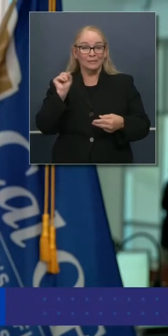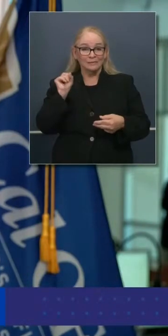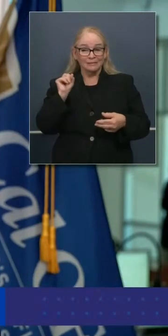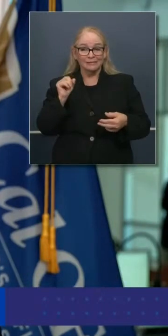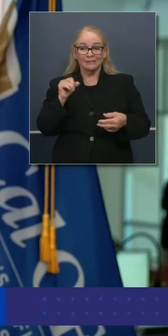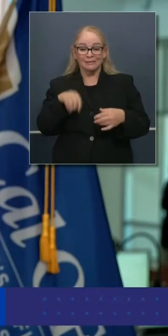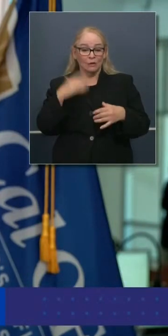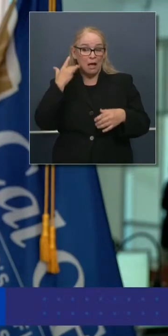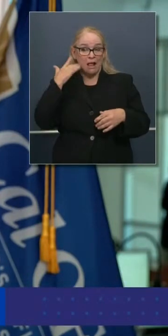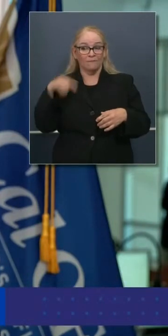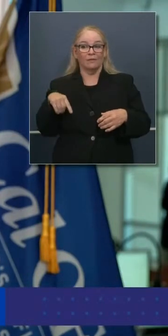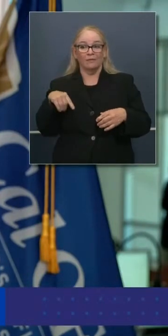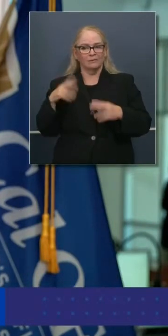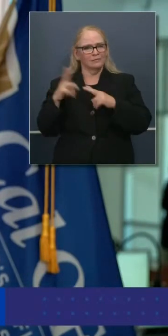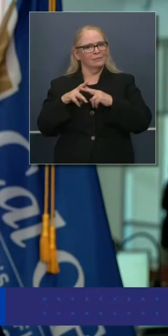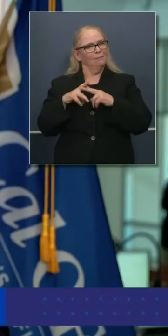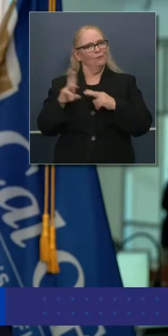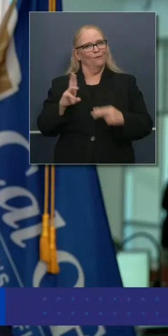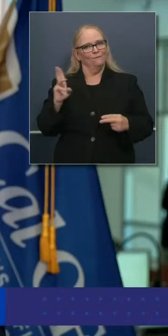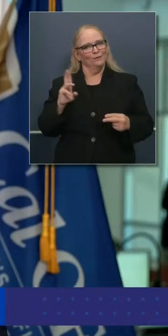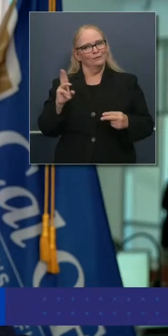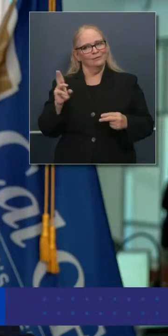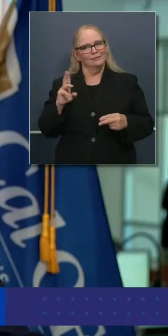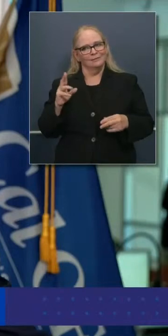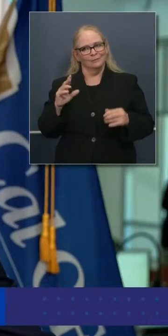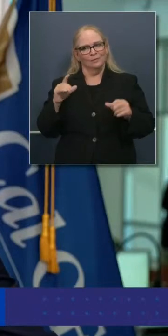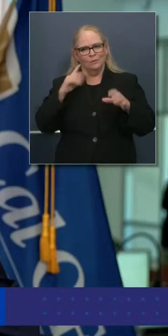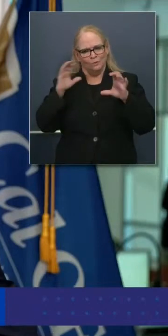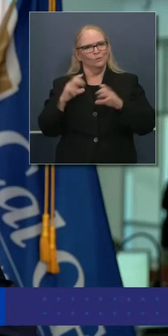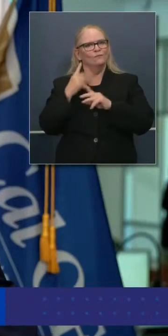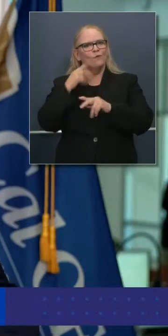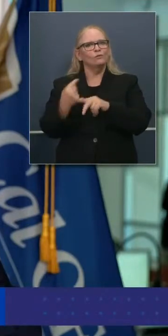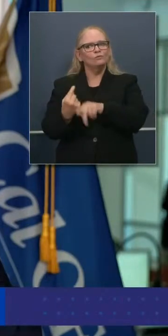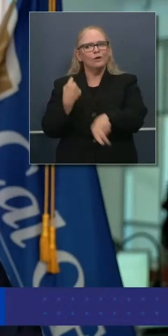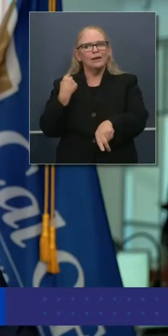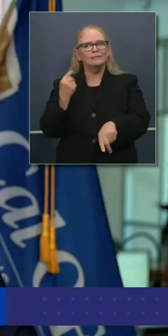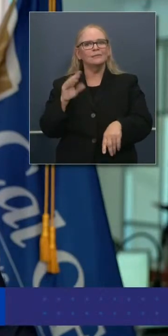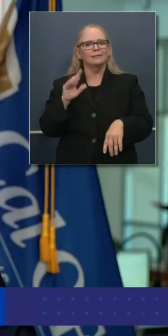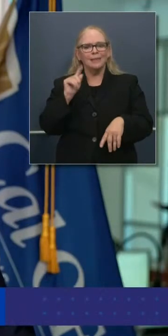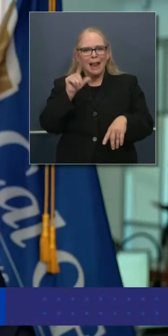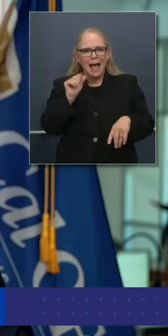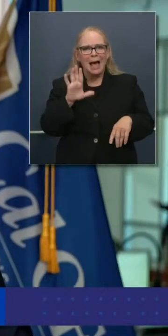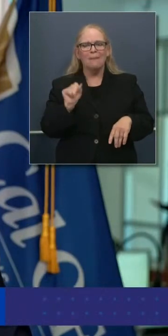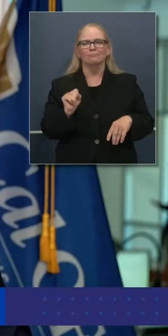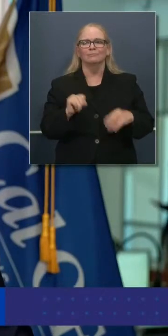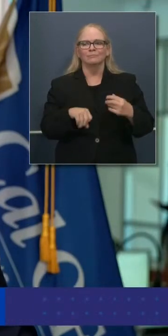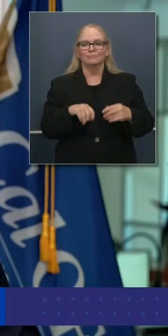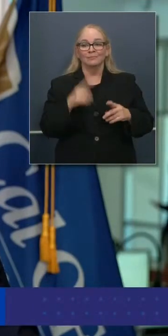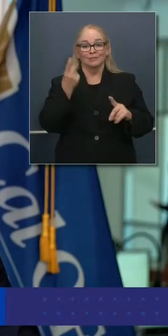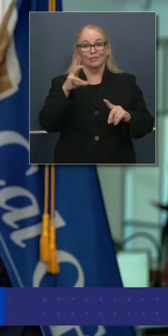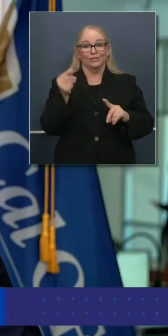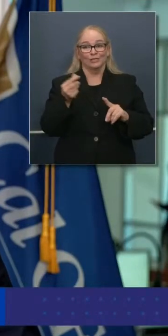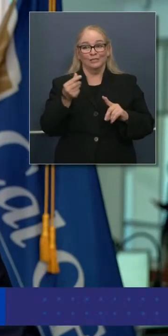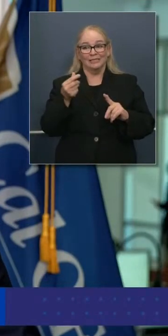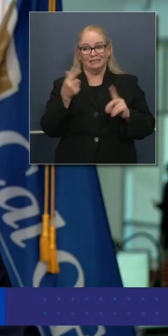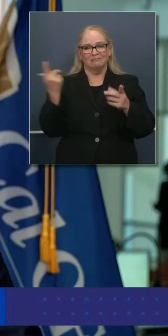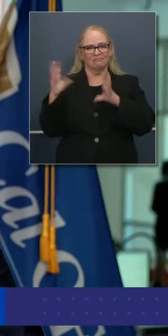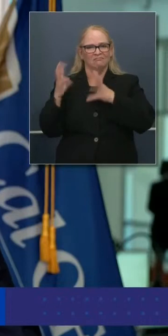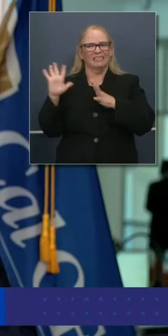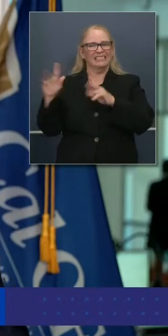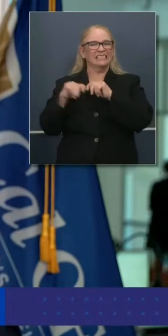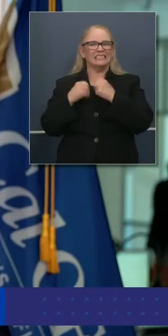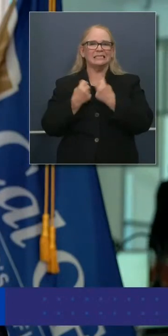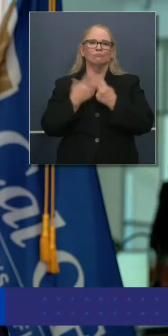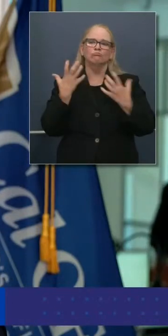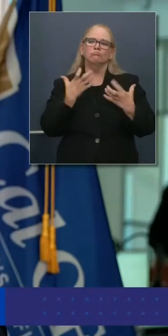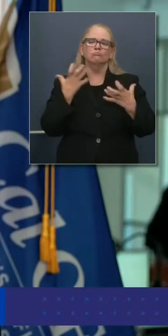California. You'll be hearing more from Dr. Galley and the testing task force in the upcoming weeks, some new novel strategies on testing